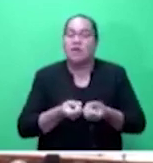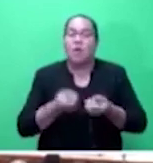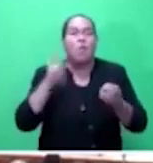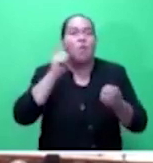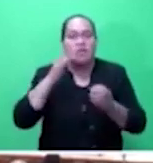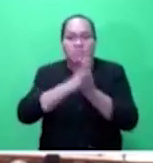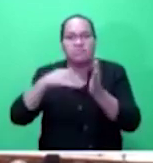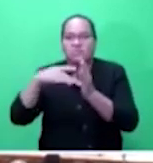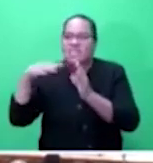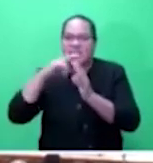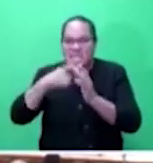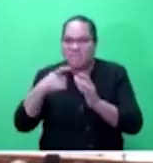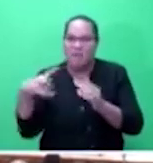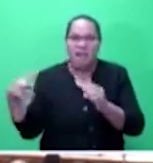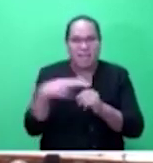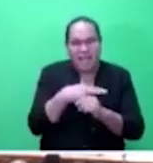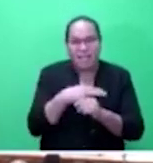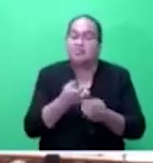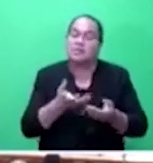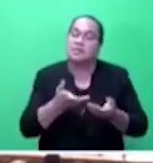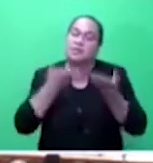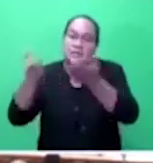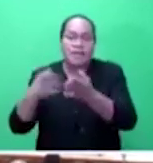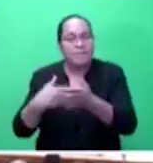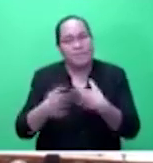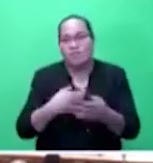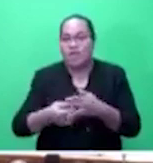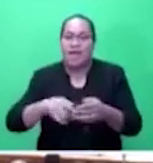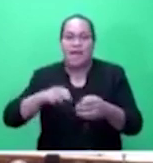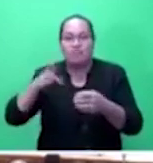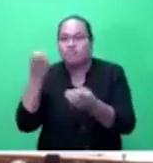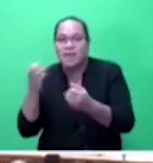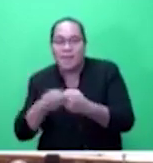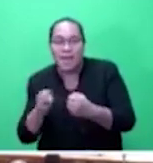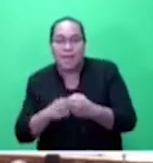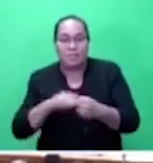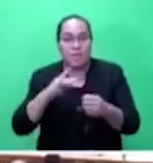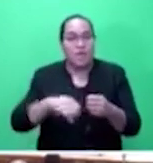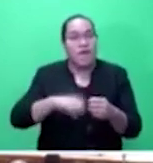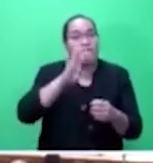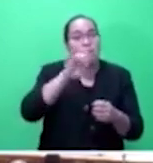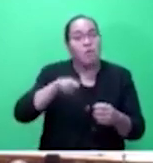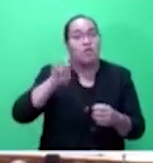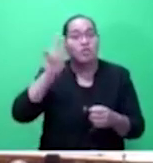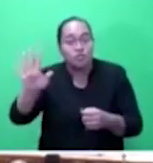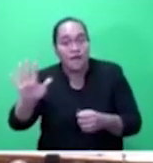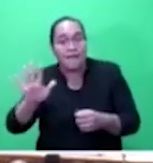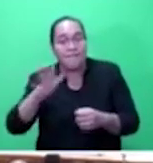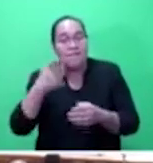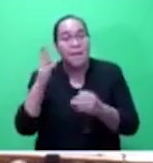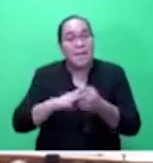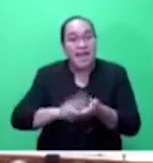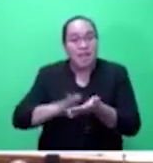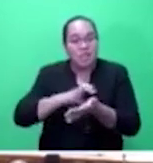Fiji impacted by water cuts, regardless of expected repair time, at a total cost of $4.25 million, and